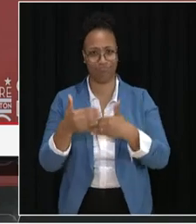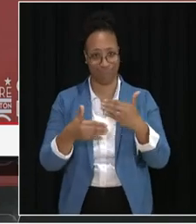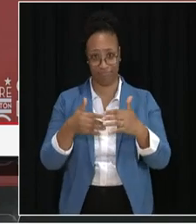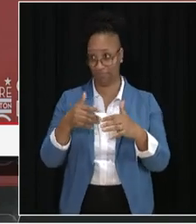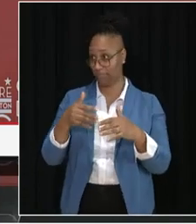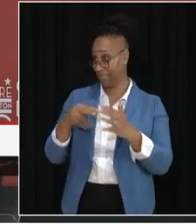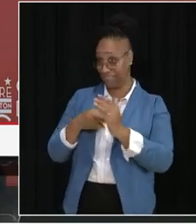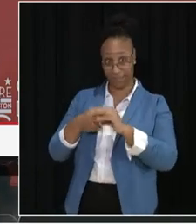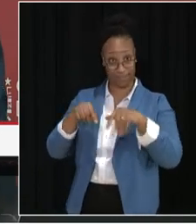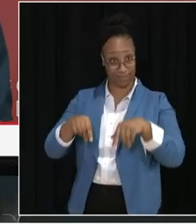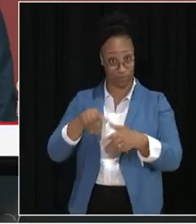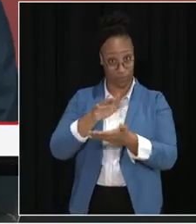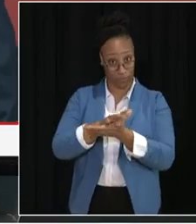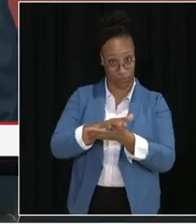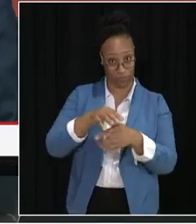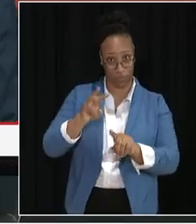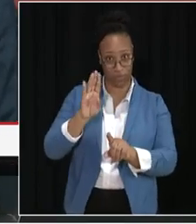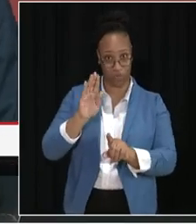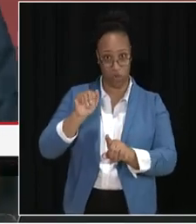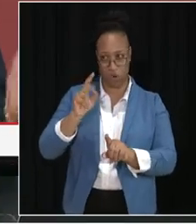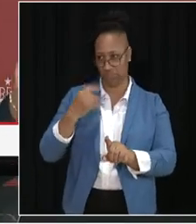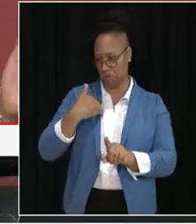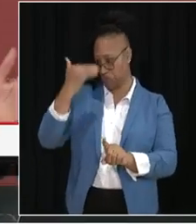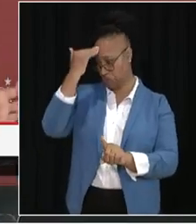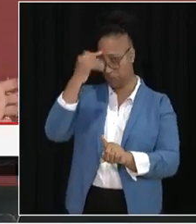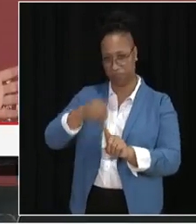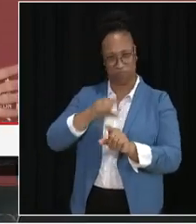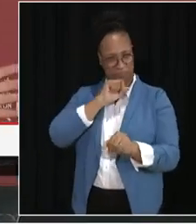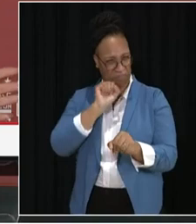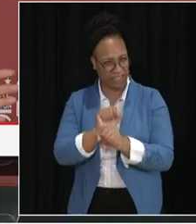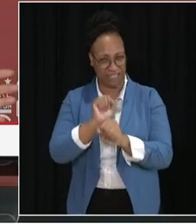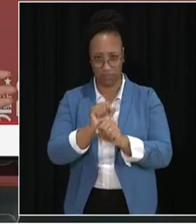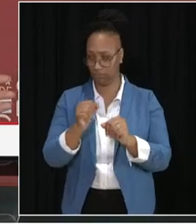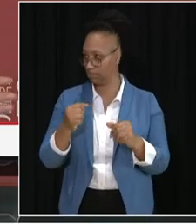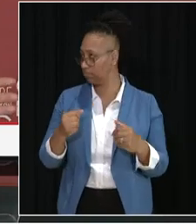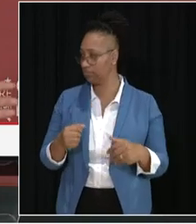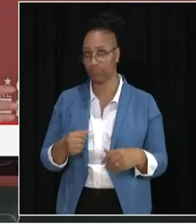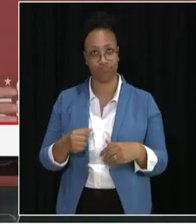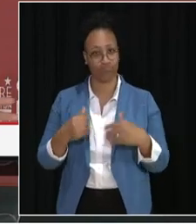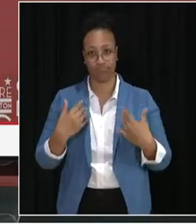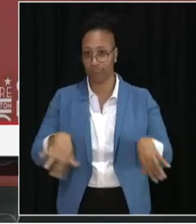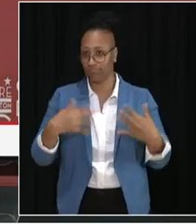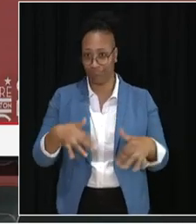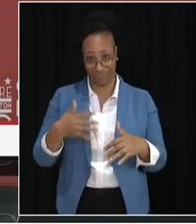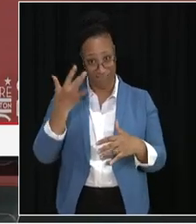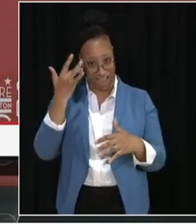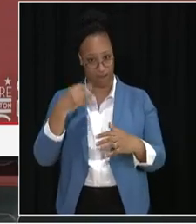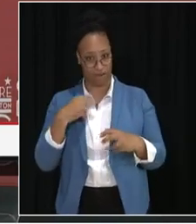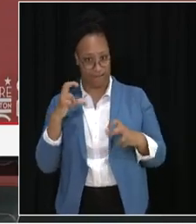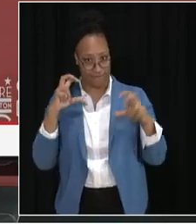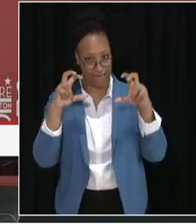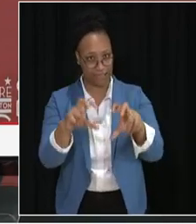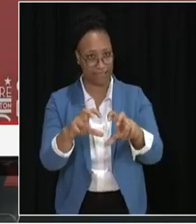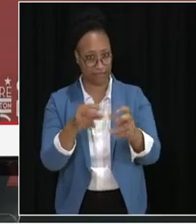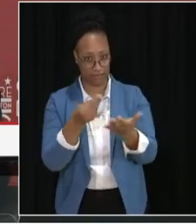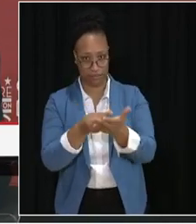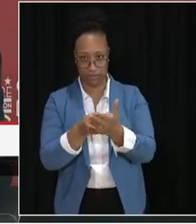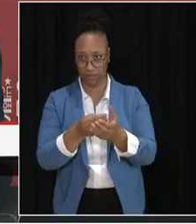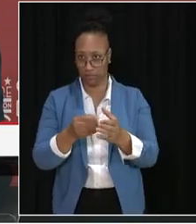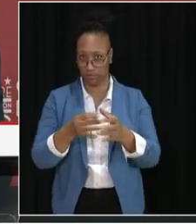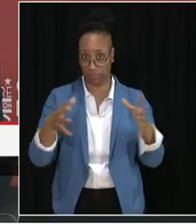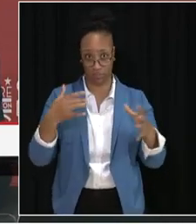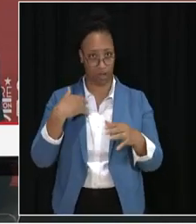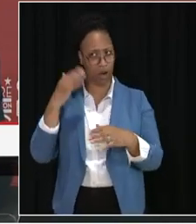know that we have invested quite a lot, and it's been said, I heard it said as I walked in, that we know we have